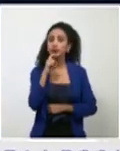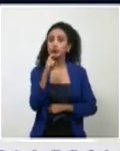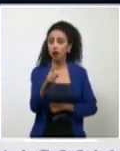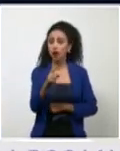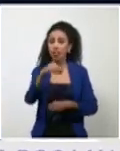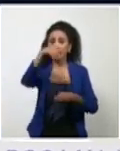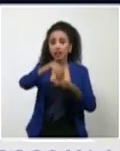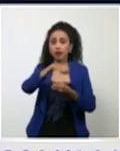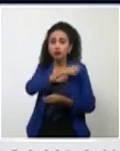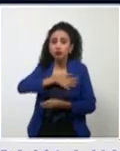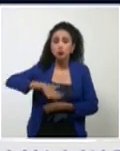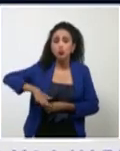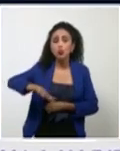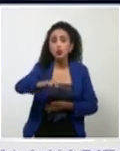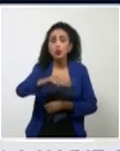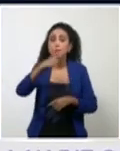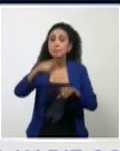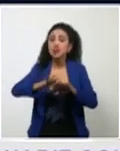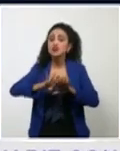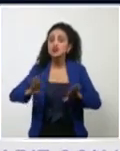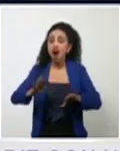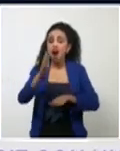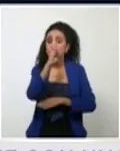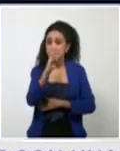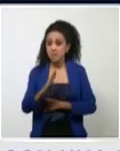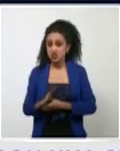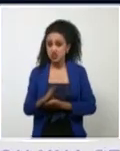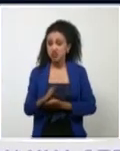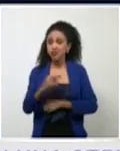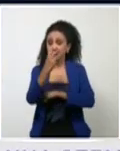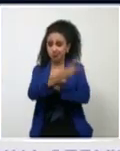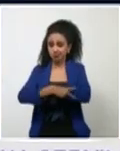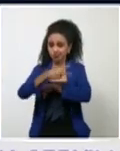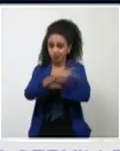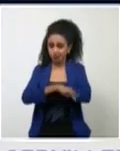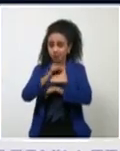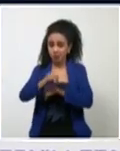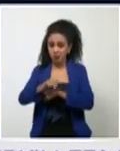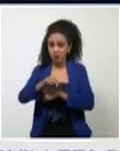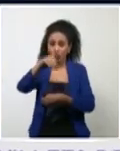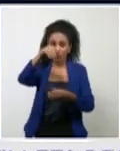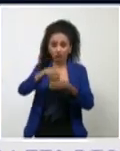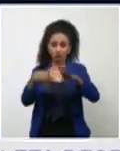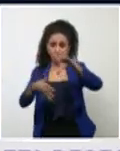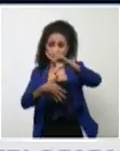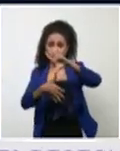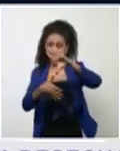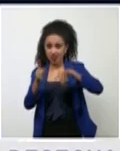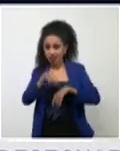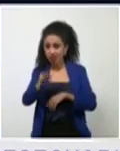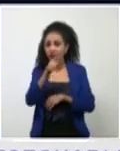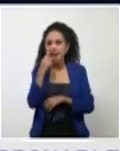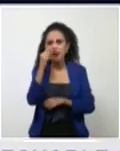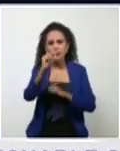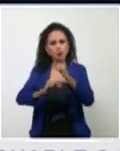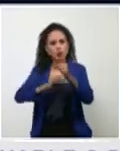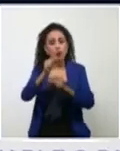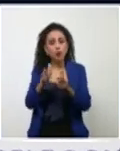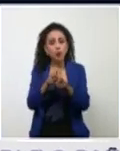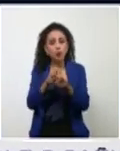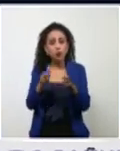that Brazil, already in the region of the Americas, has been increasing the number of cases and